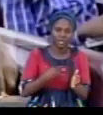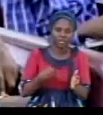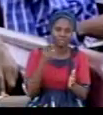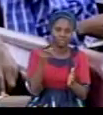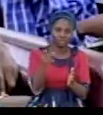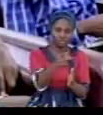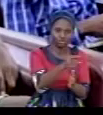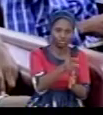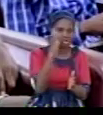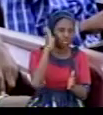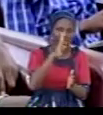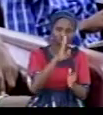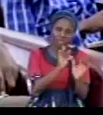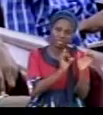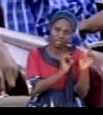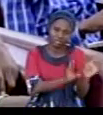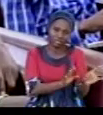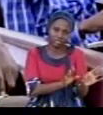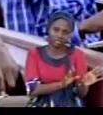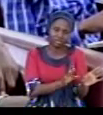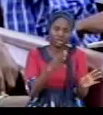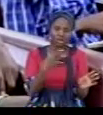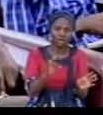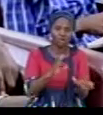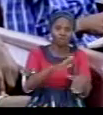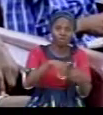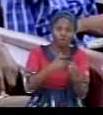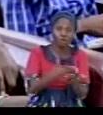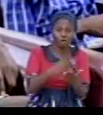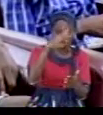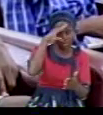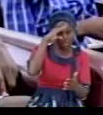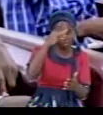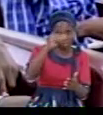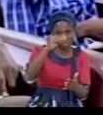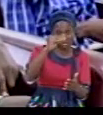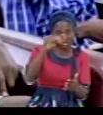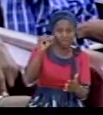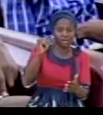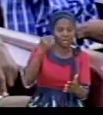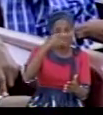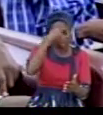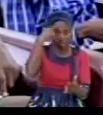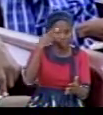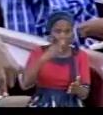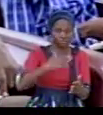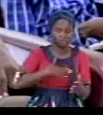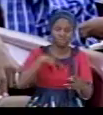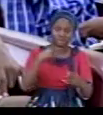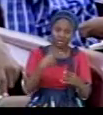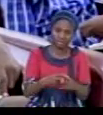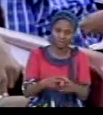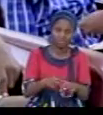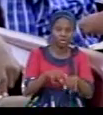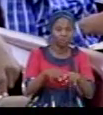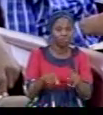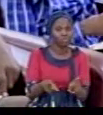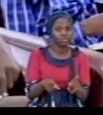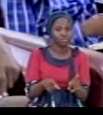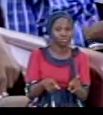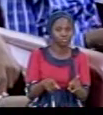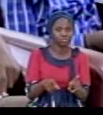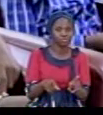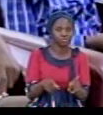be hated of all men for my name's sake. But he